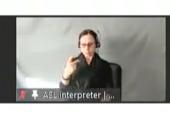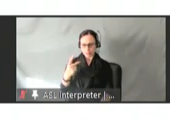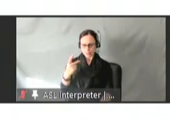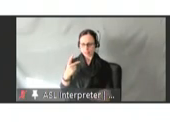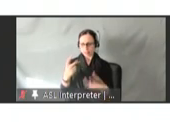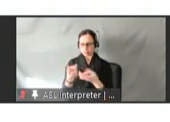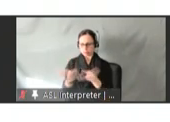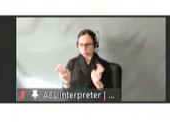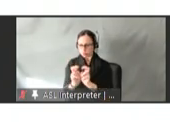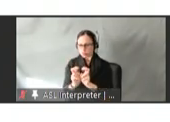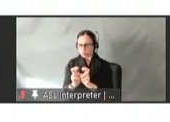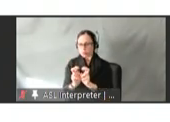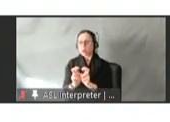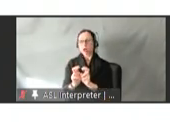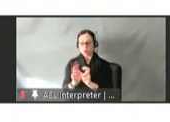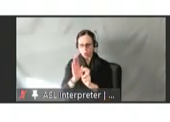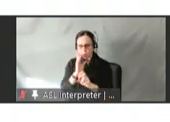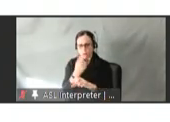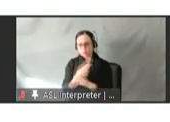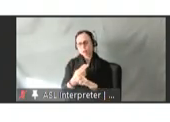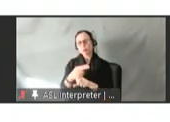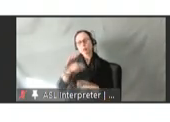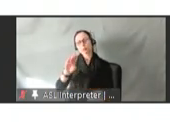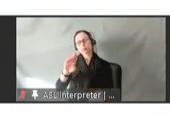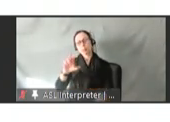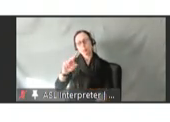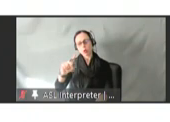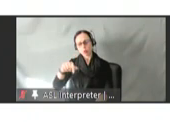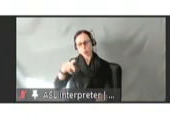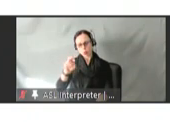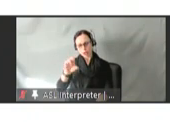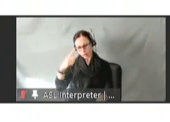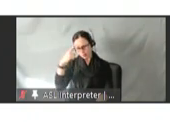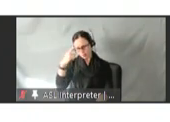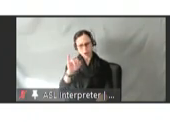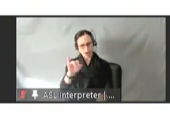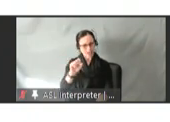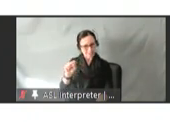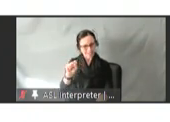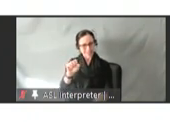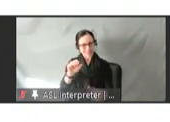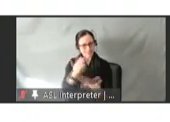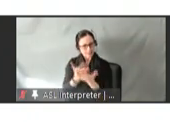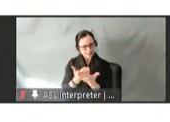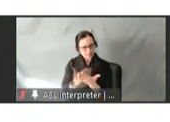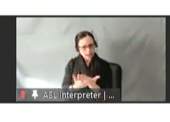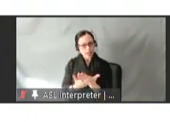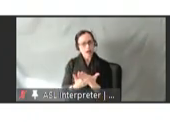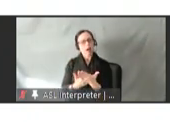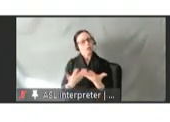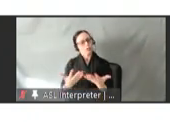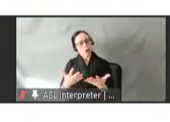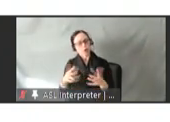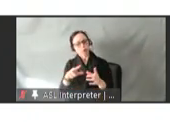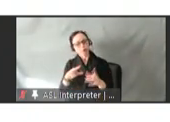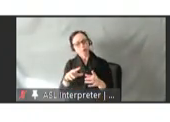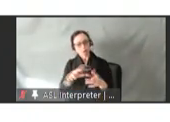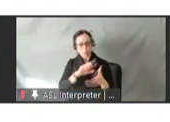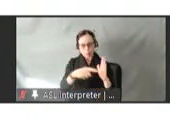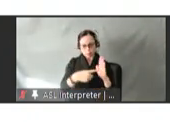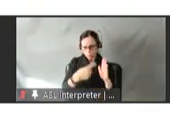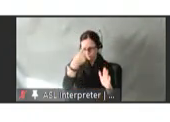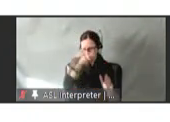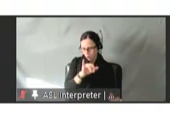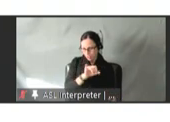tackling using bulk queries to access IIS data from a holistic perspective. So looking at the role of IIS, looking at the role